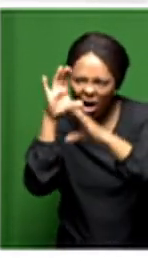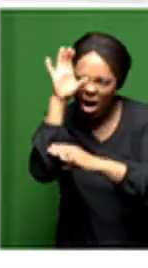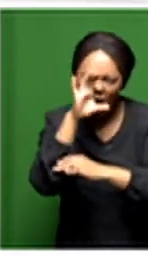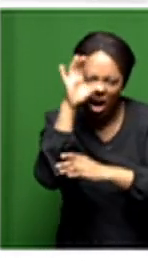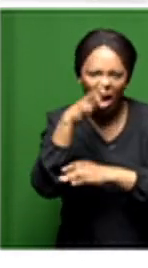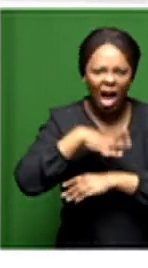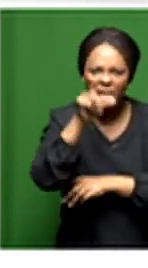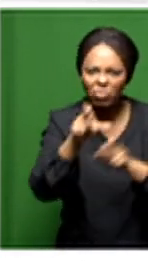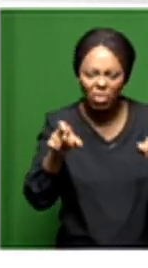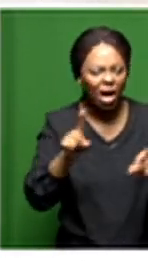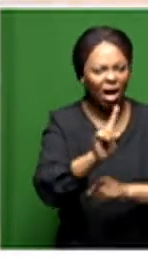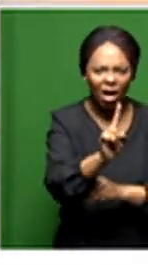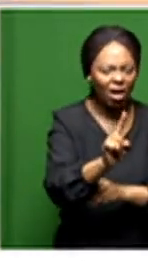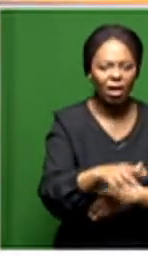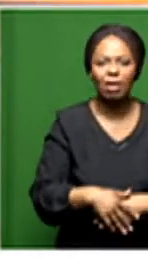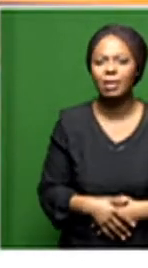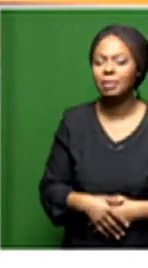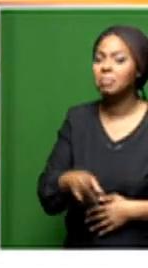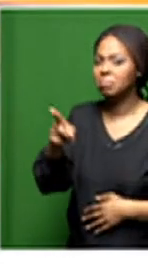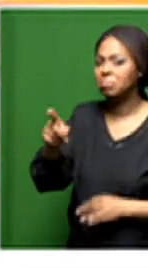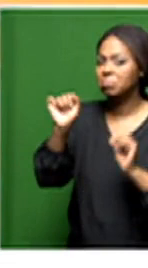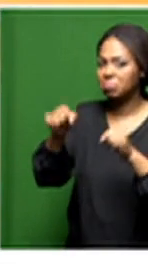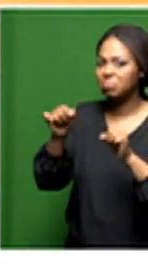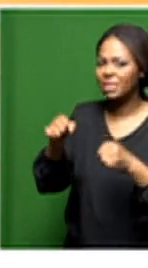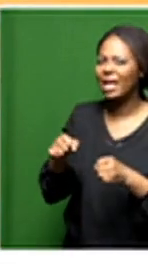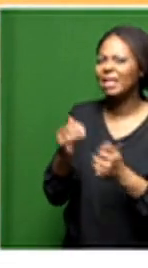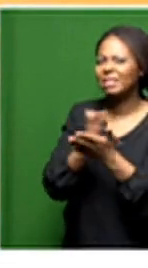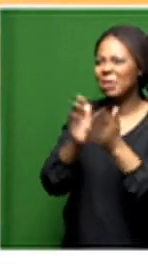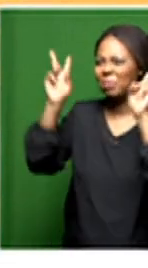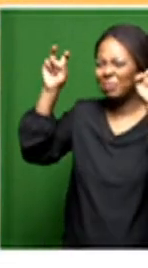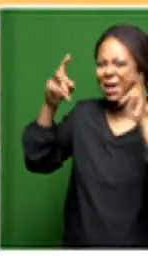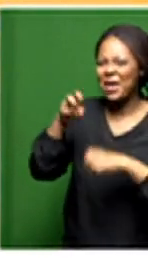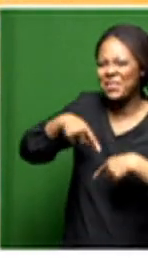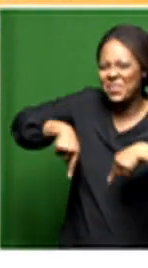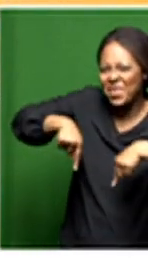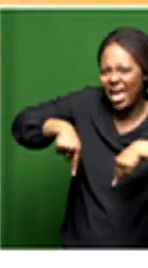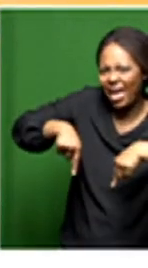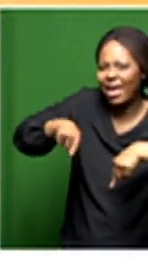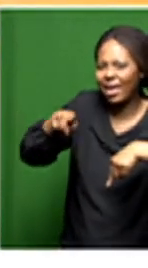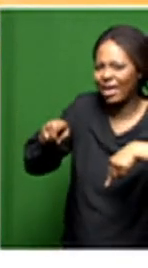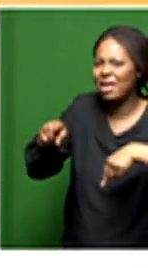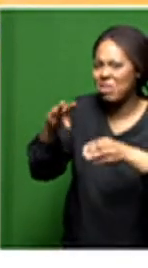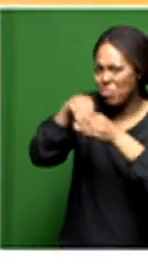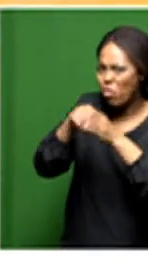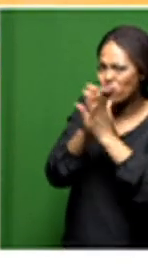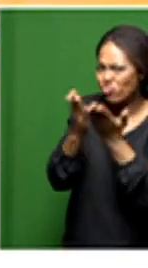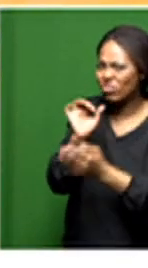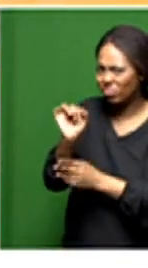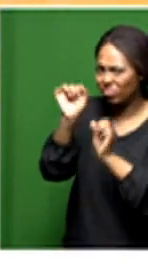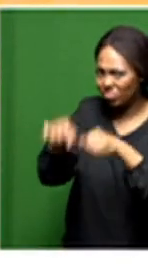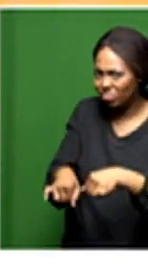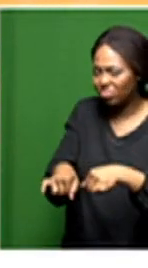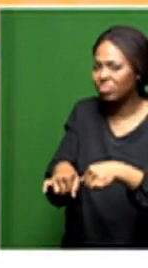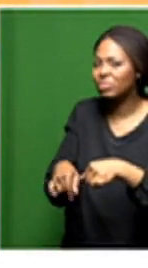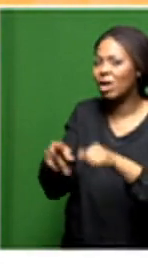that. Beverley, I suppose that this phenomenon called fear features quite prominently in this book as one of the factors that